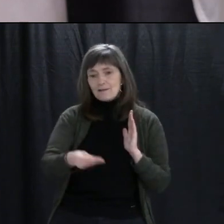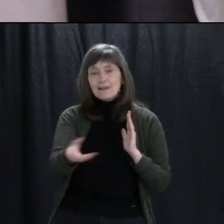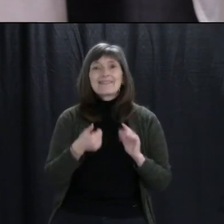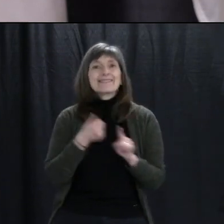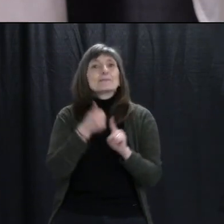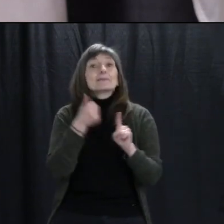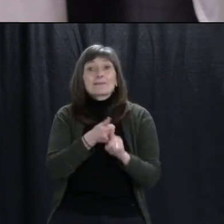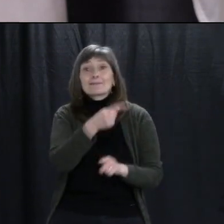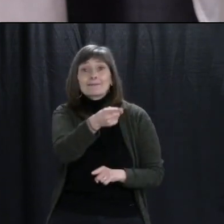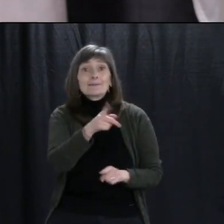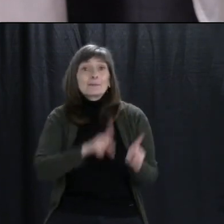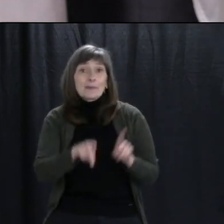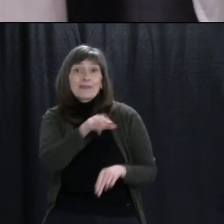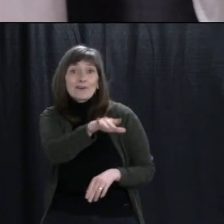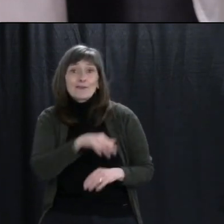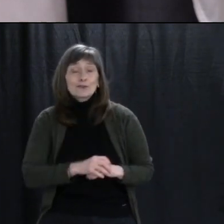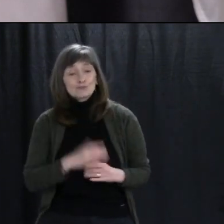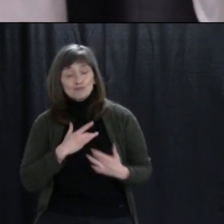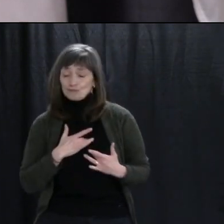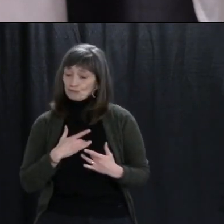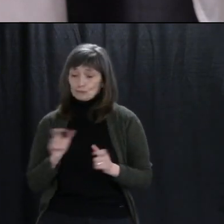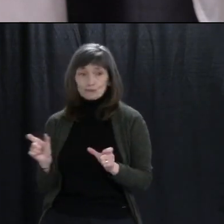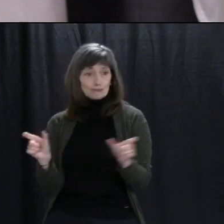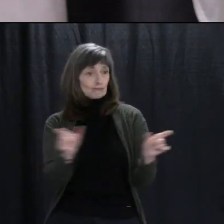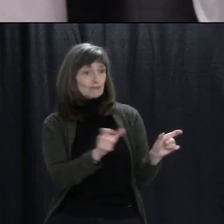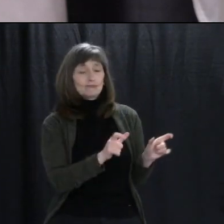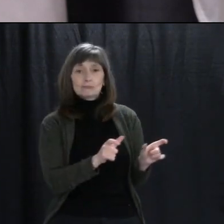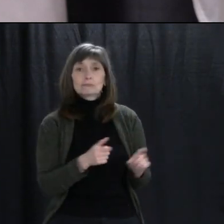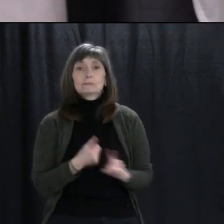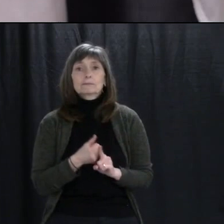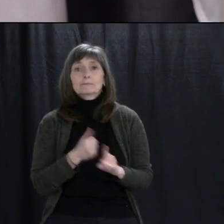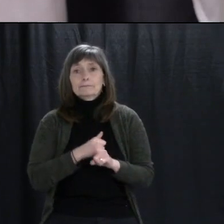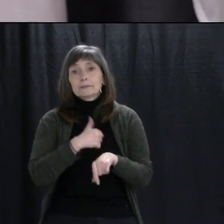out of Labrador West, and we can do that in other communities as well.